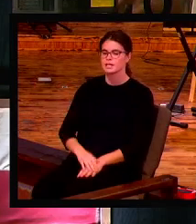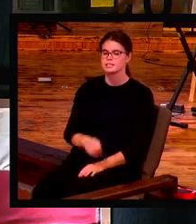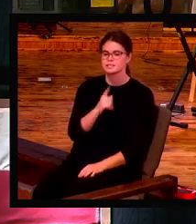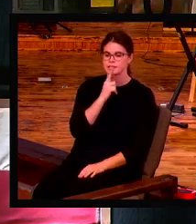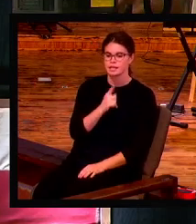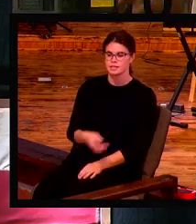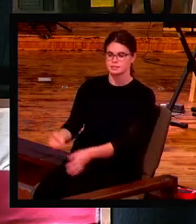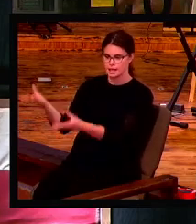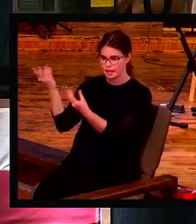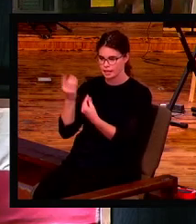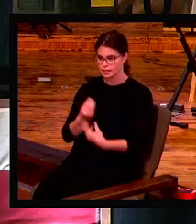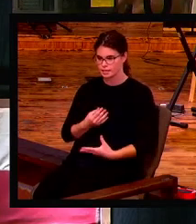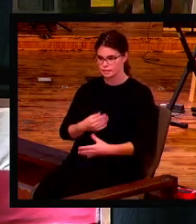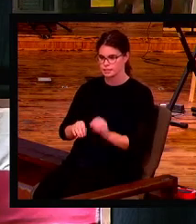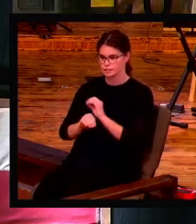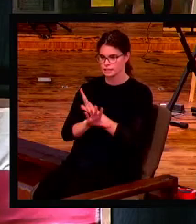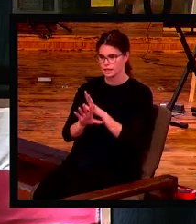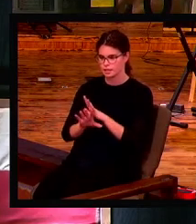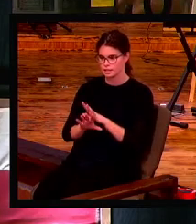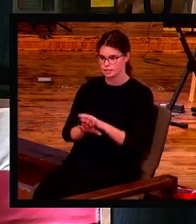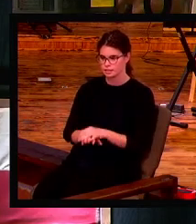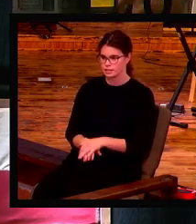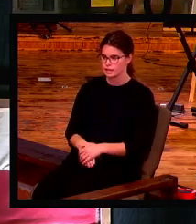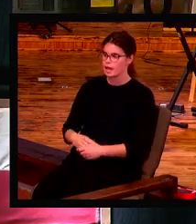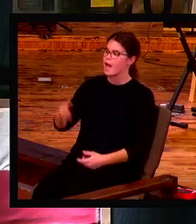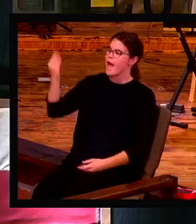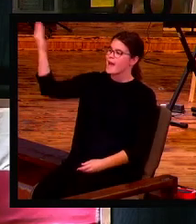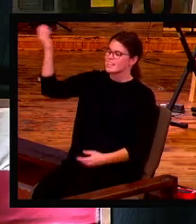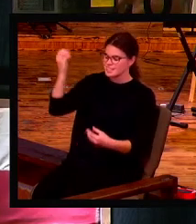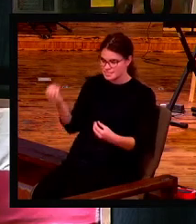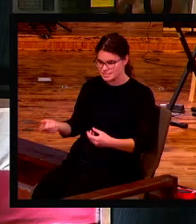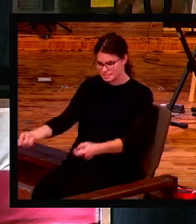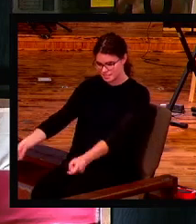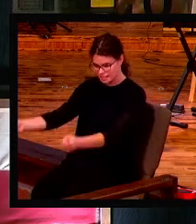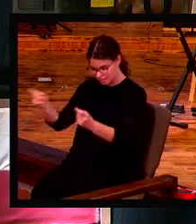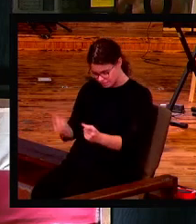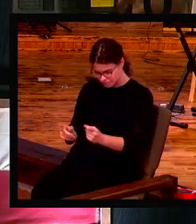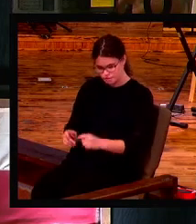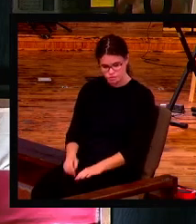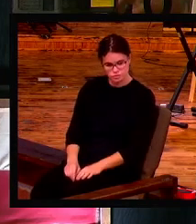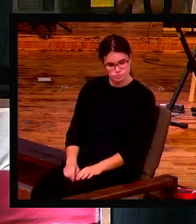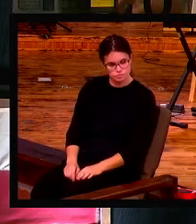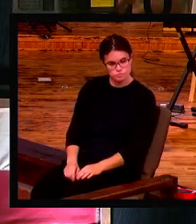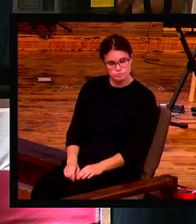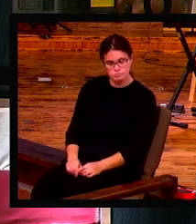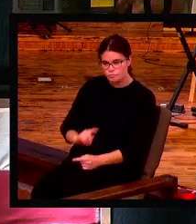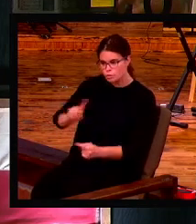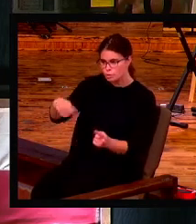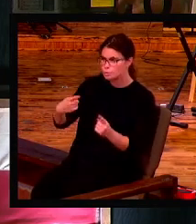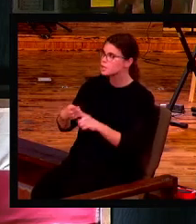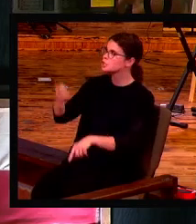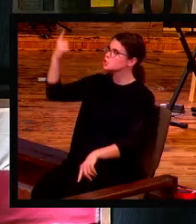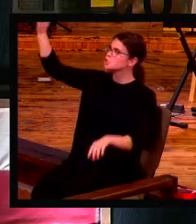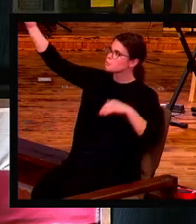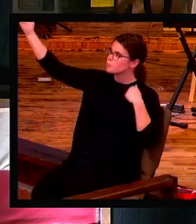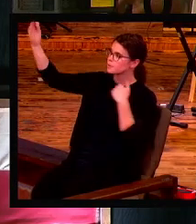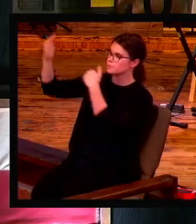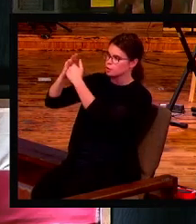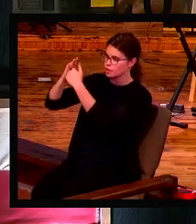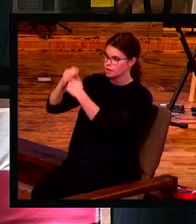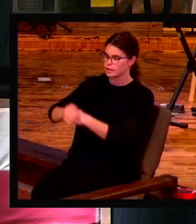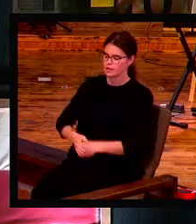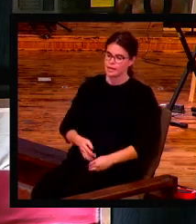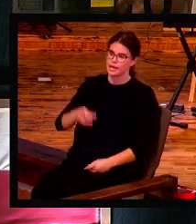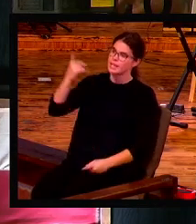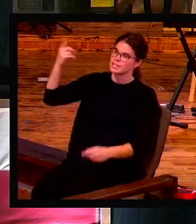gifts. He is the gift. So when you come in contact with him, he shows up and